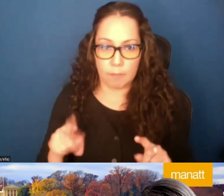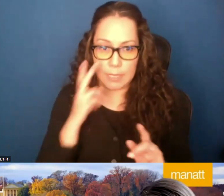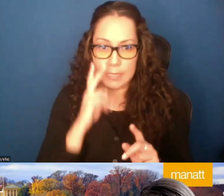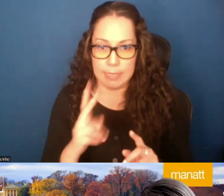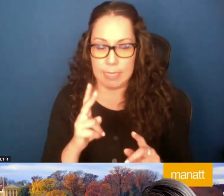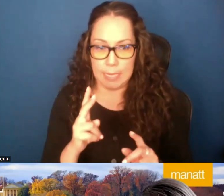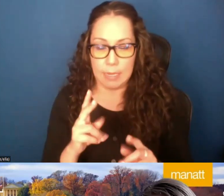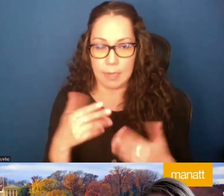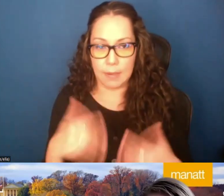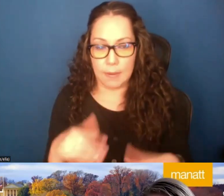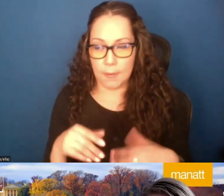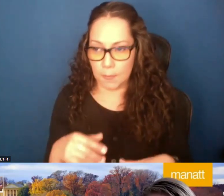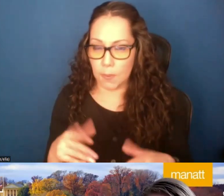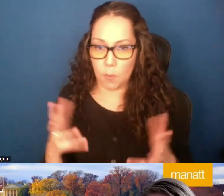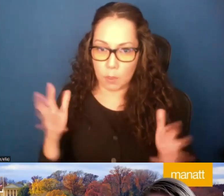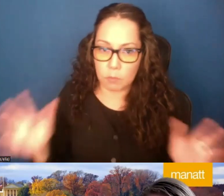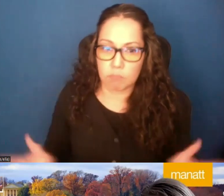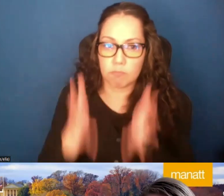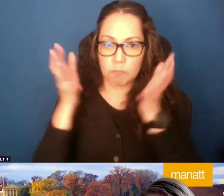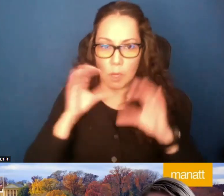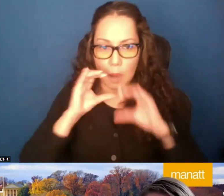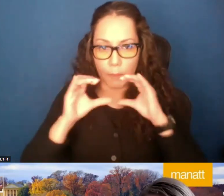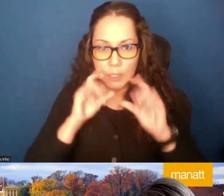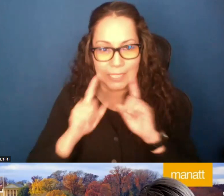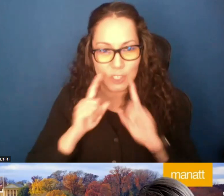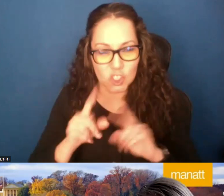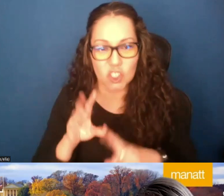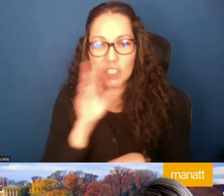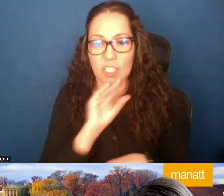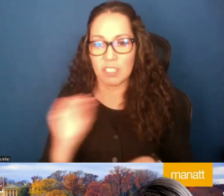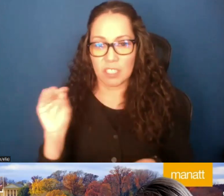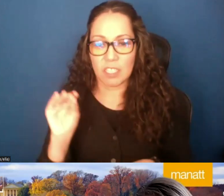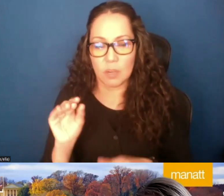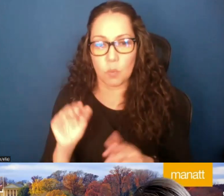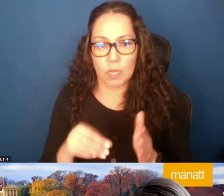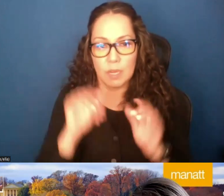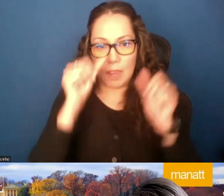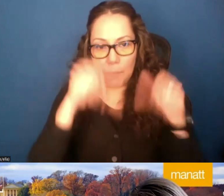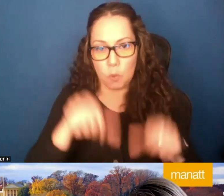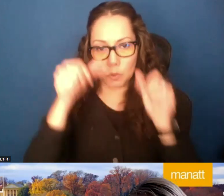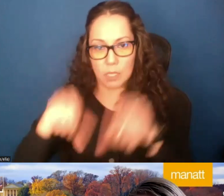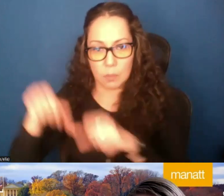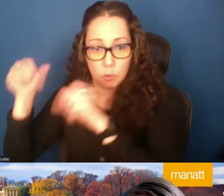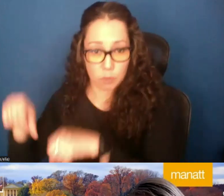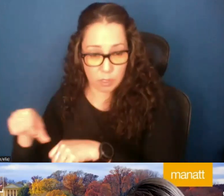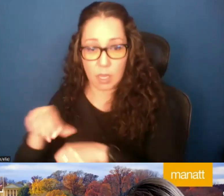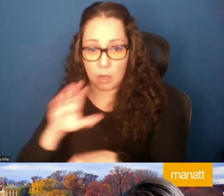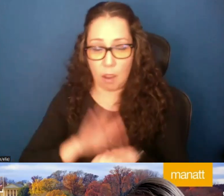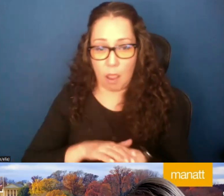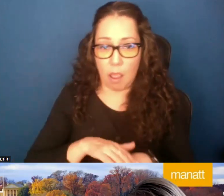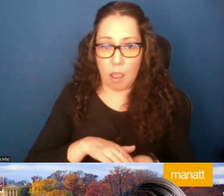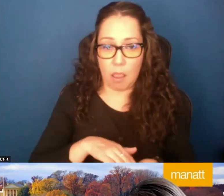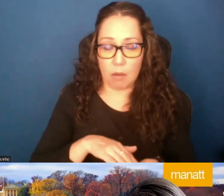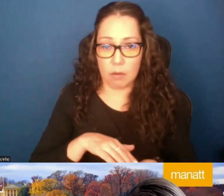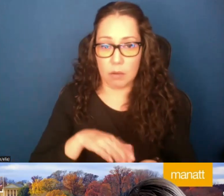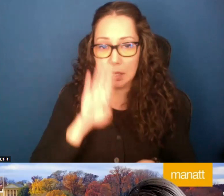conversation in the meeting today. We have posted summaries of these state laws and links to the bills on the